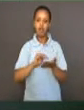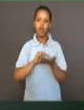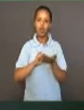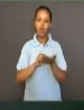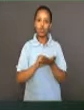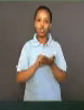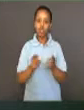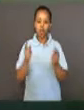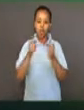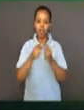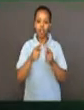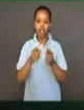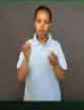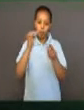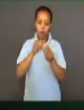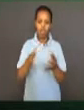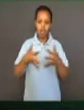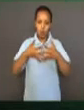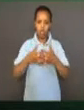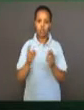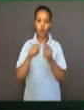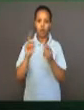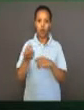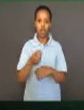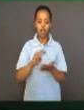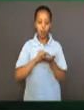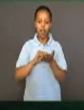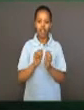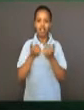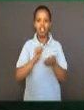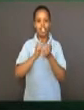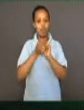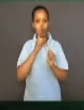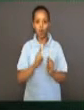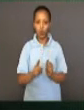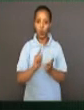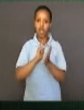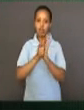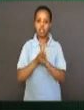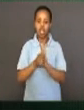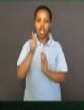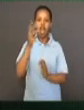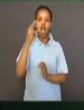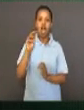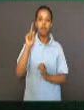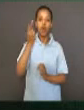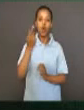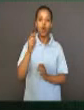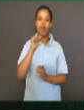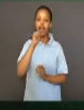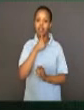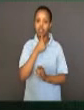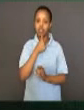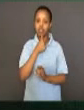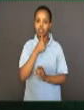would turn into more complex molecules, such as amino acids,